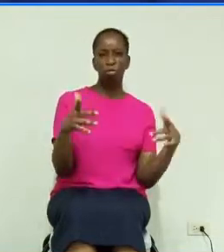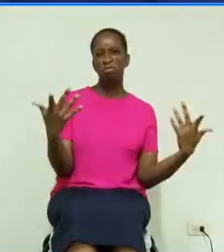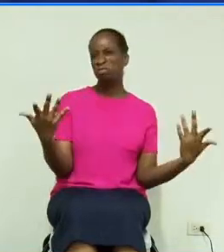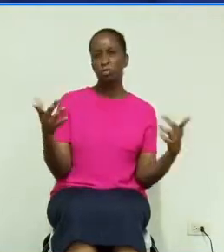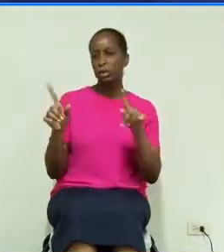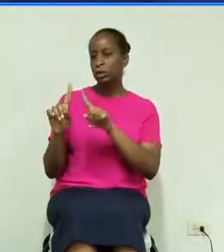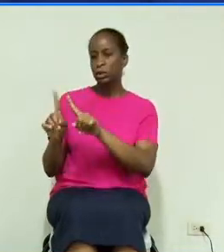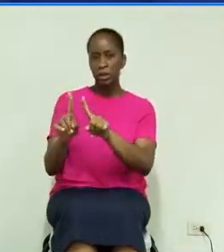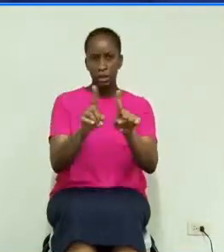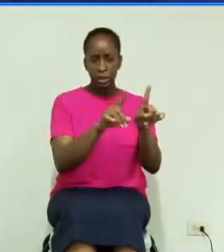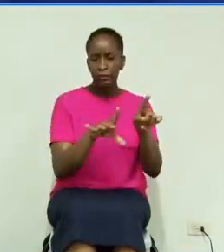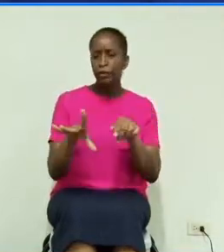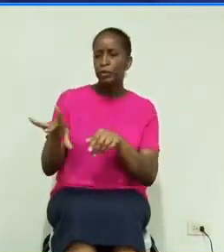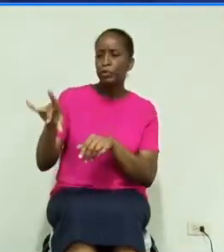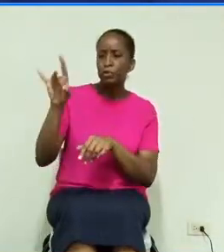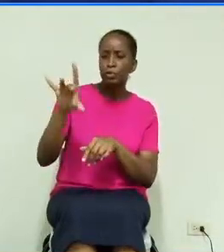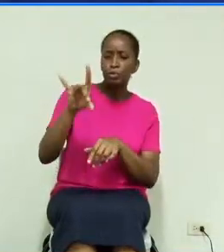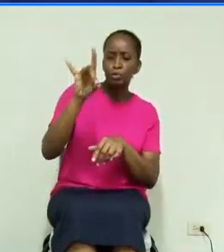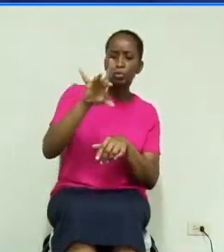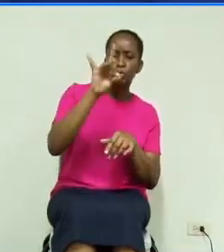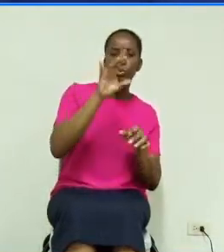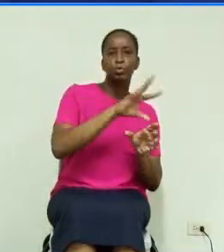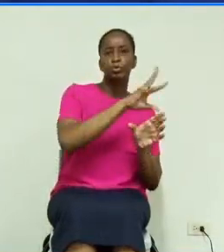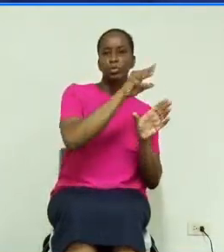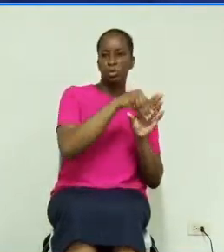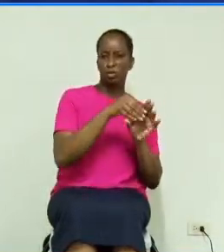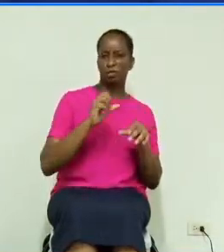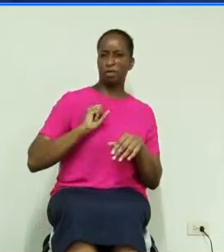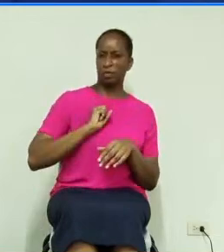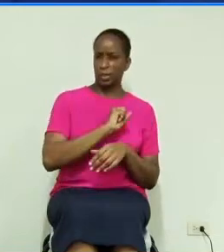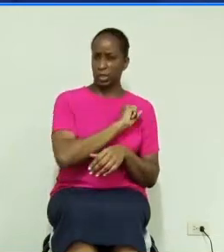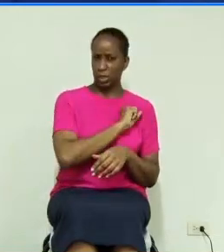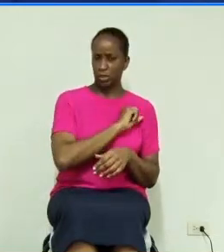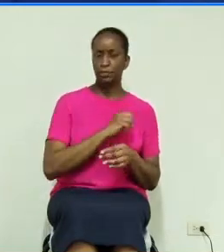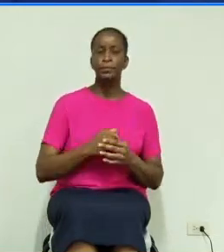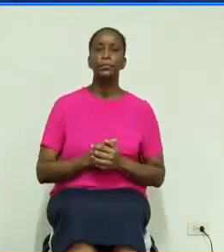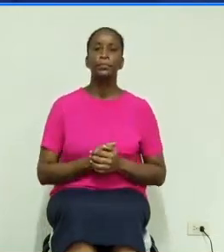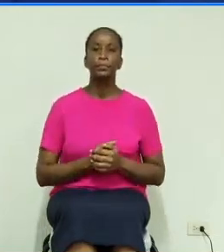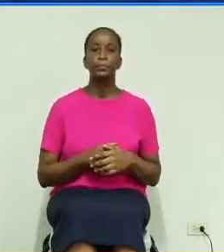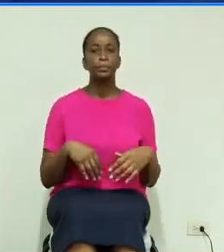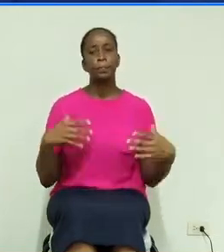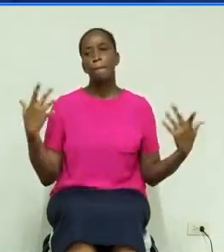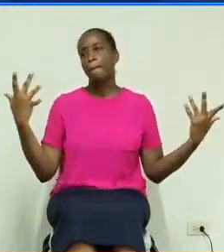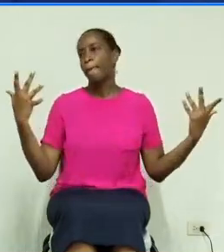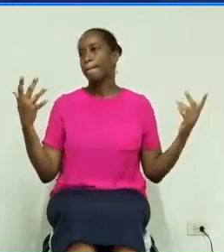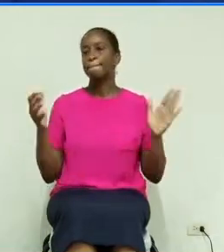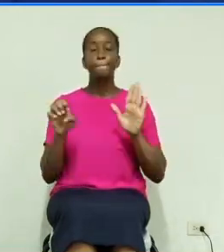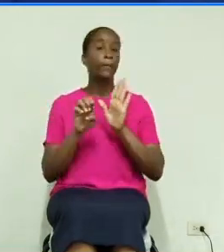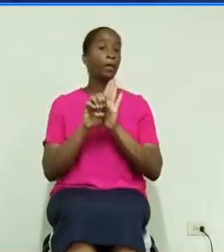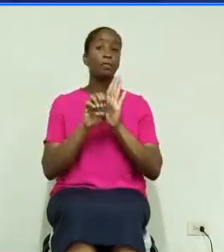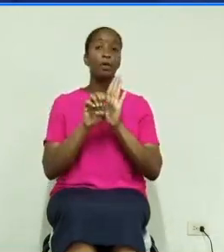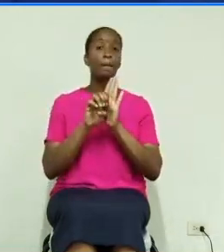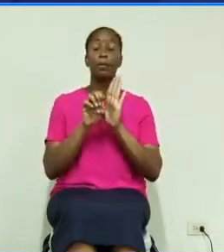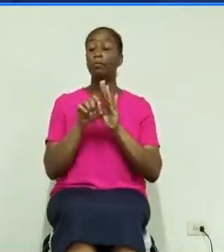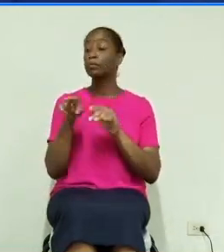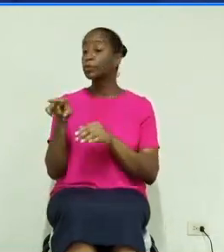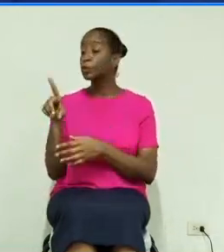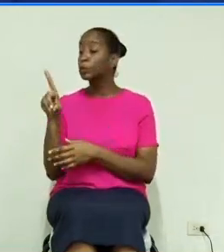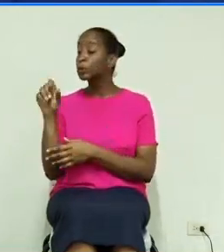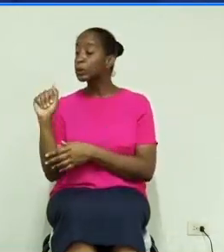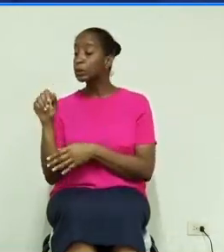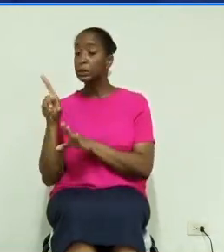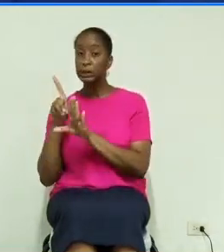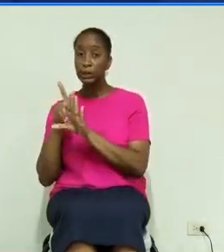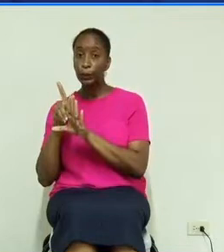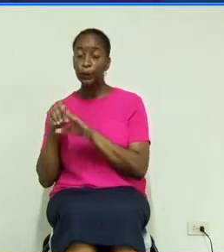part of what my fellow panelist was mentioning in terms of interest groups. So persons living with disabilities, youth, the elderly,